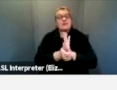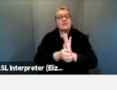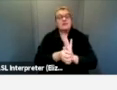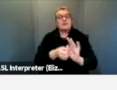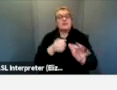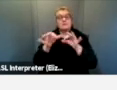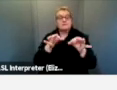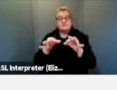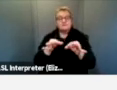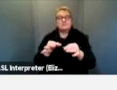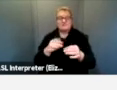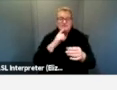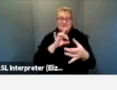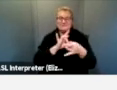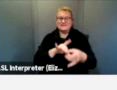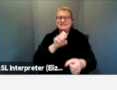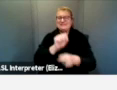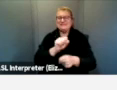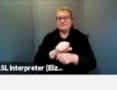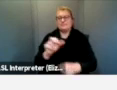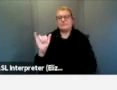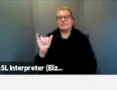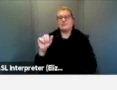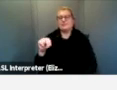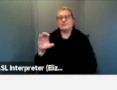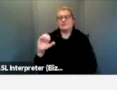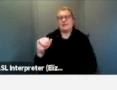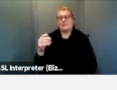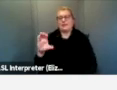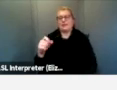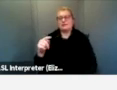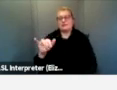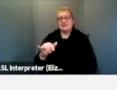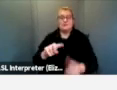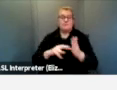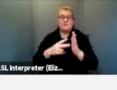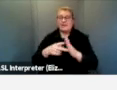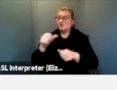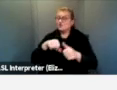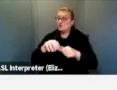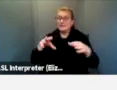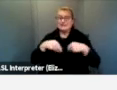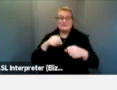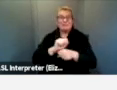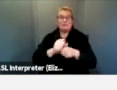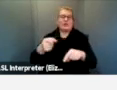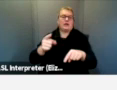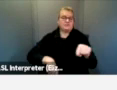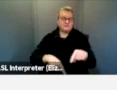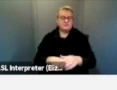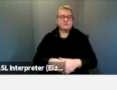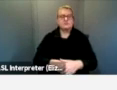labor, specifically an incapacity for socially expected labor. So during the period,